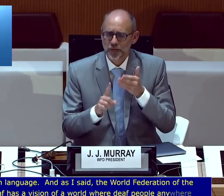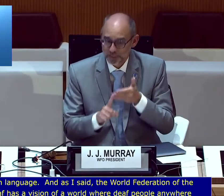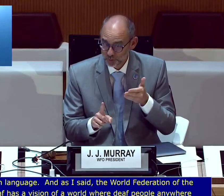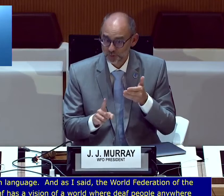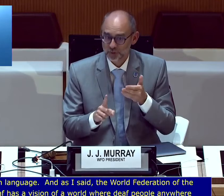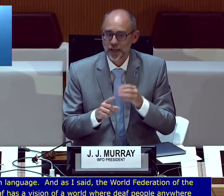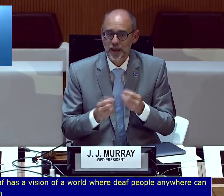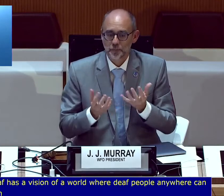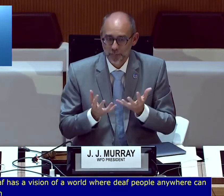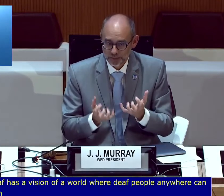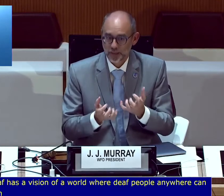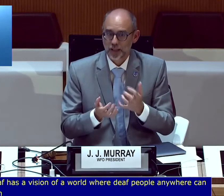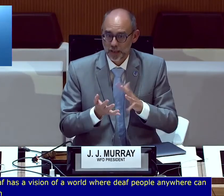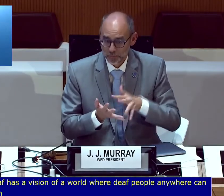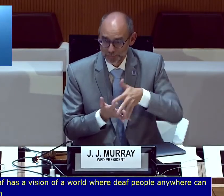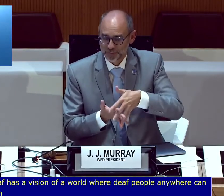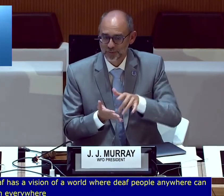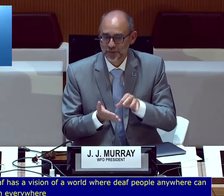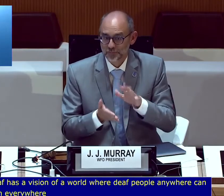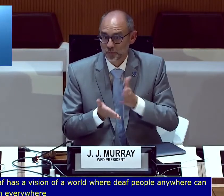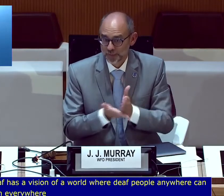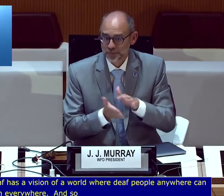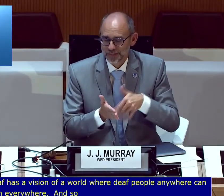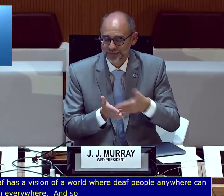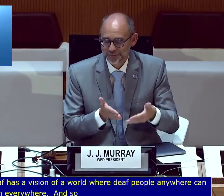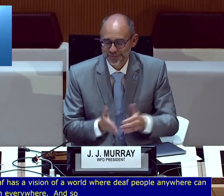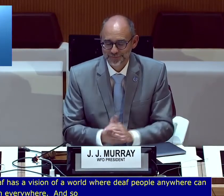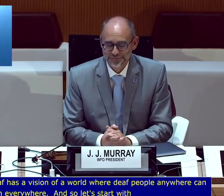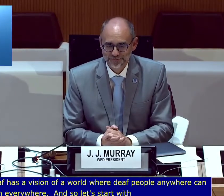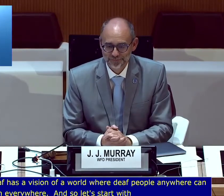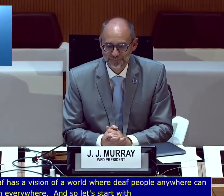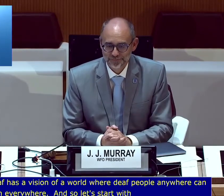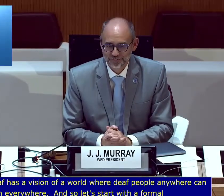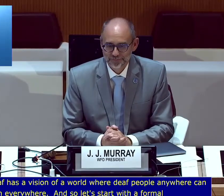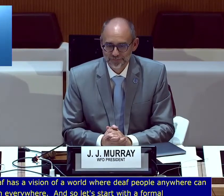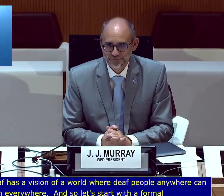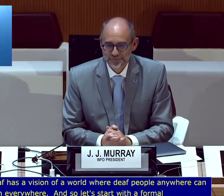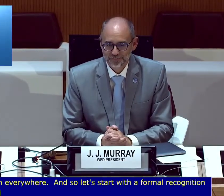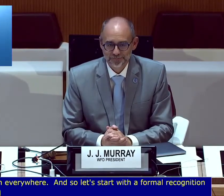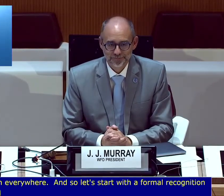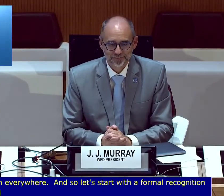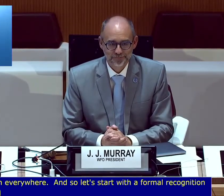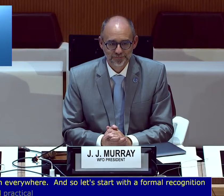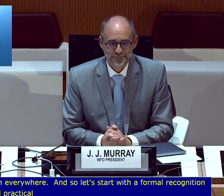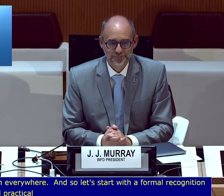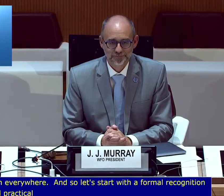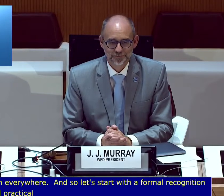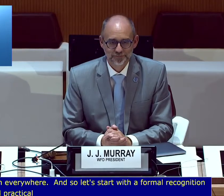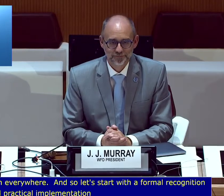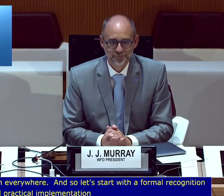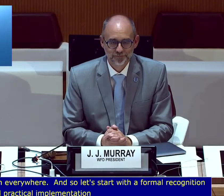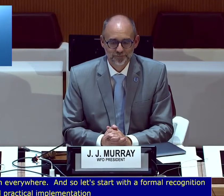And so let's start with a formal recognition and practical implementation of the rights to sign language.